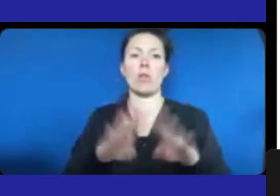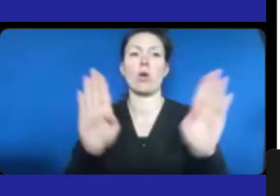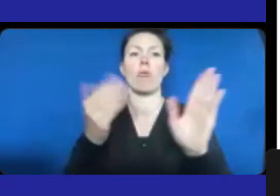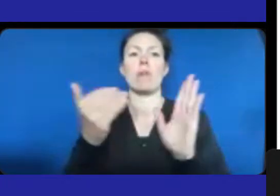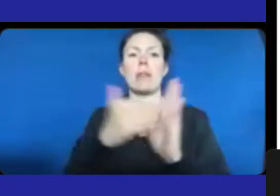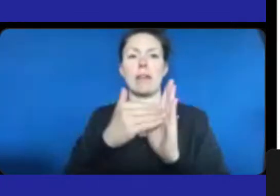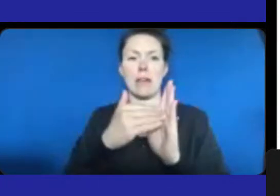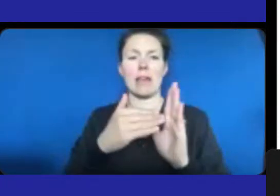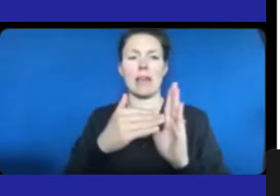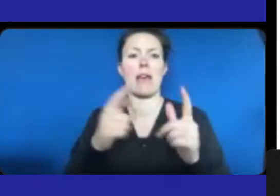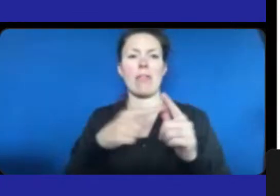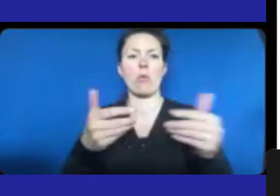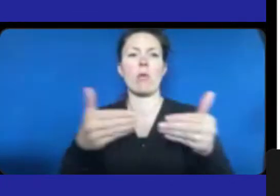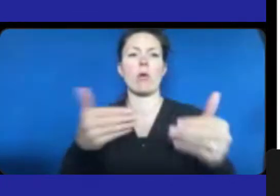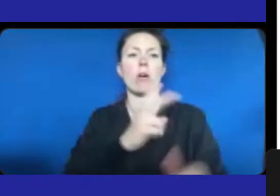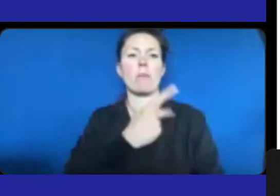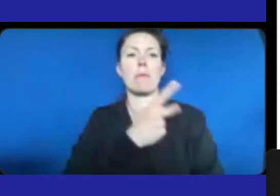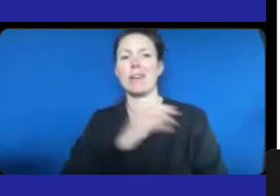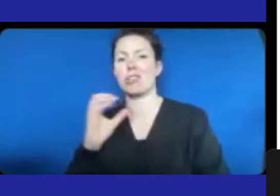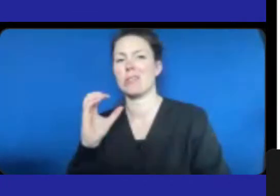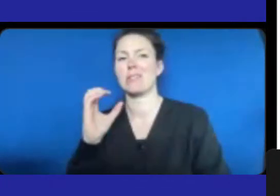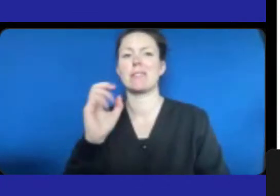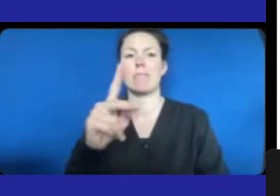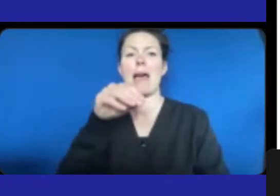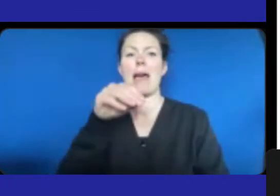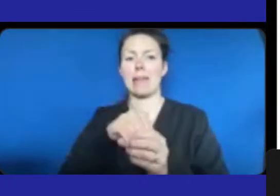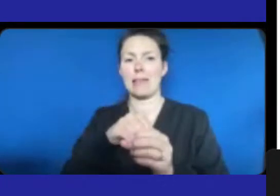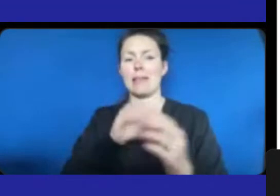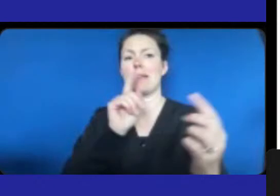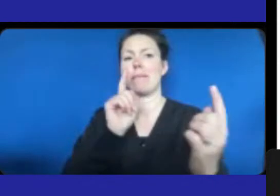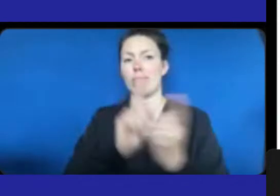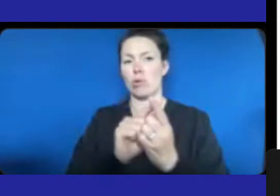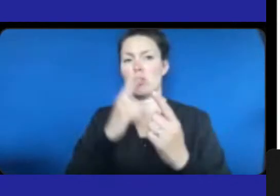are welcoming patients back in person for visits.